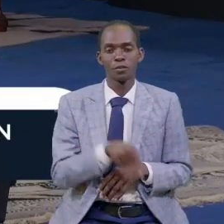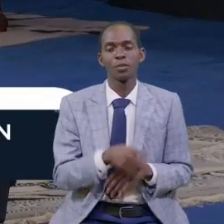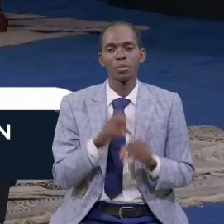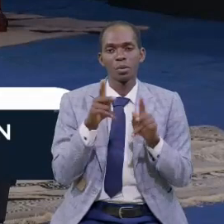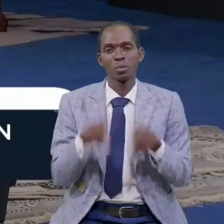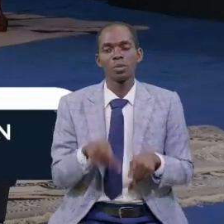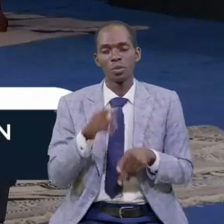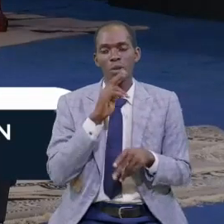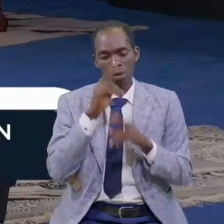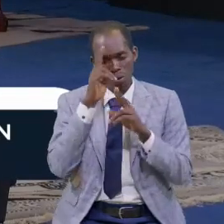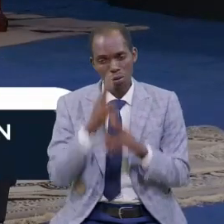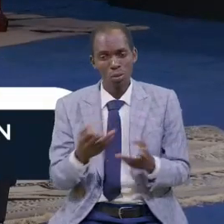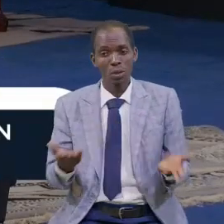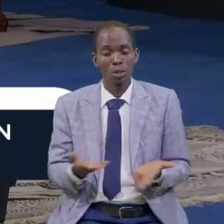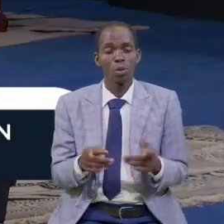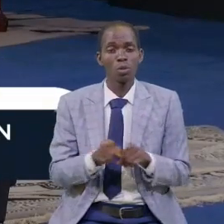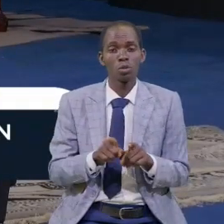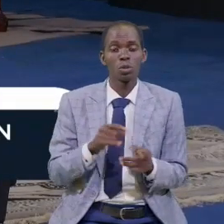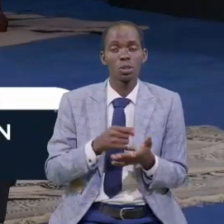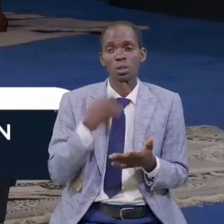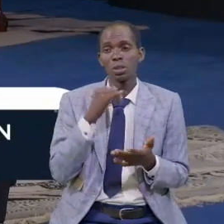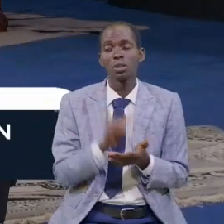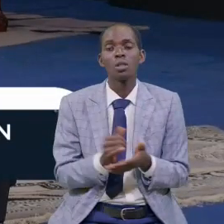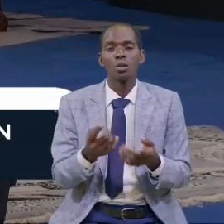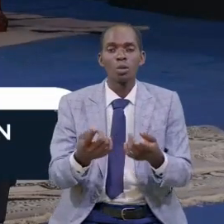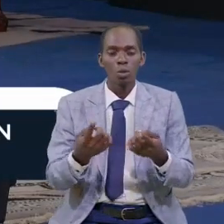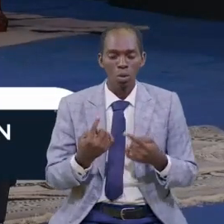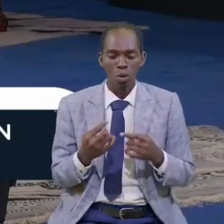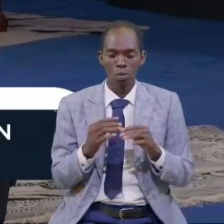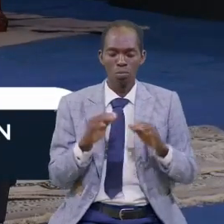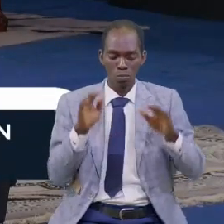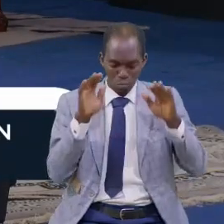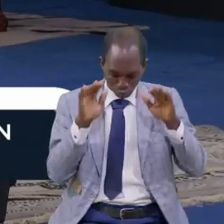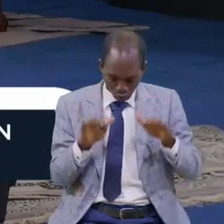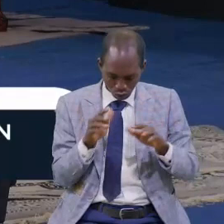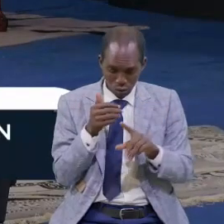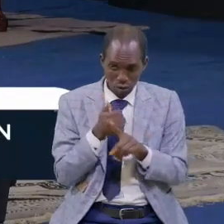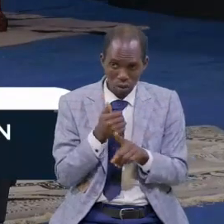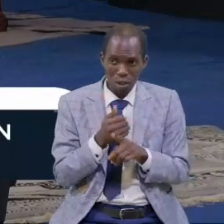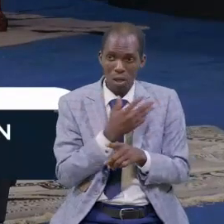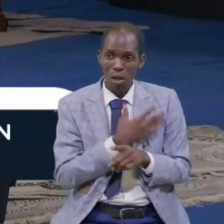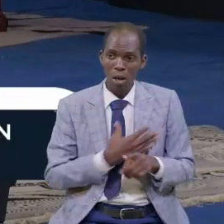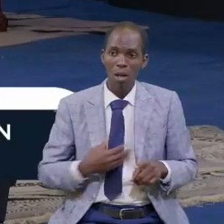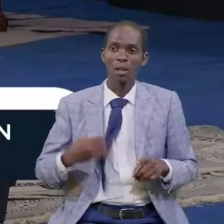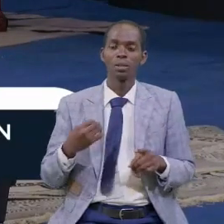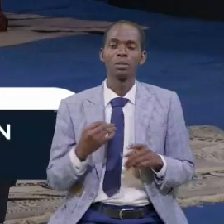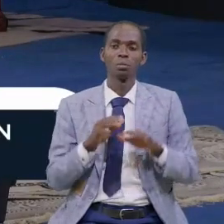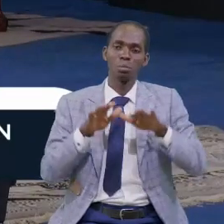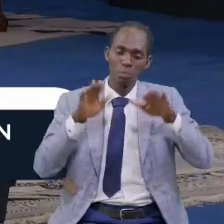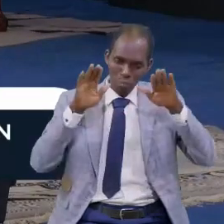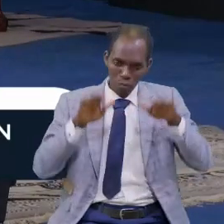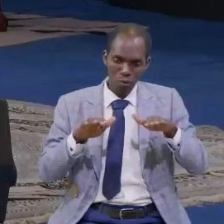come as a pleading sinner and bend before the Son of God, kiss the